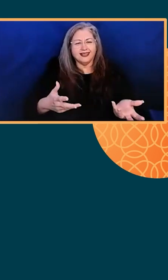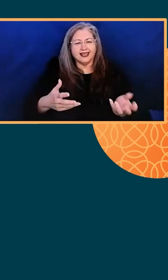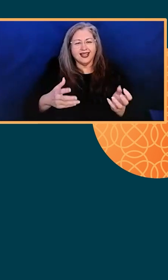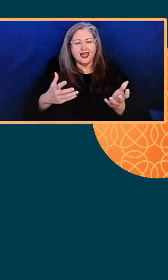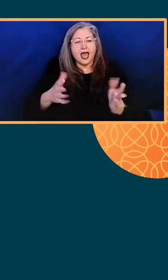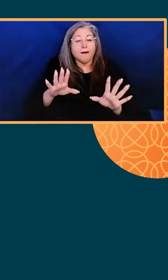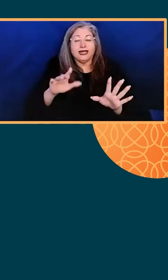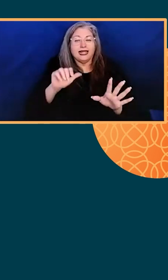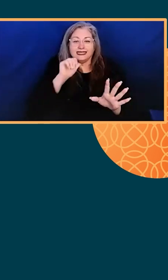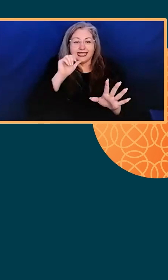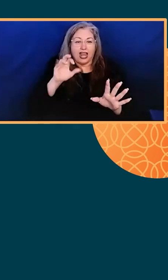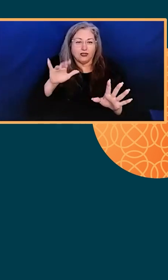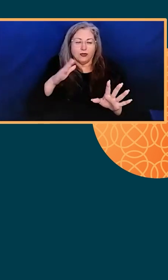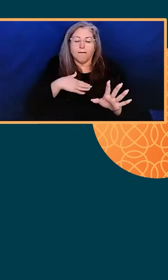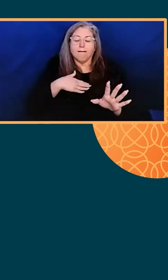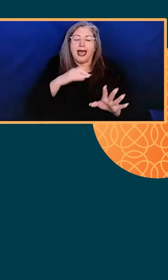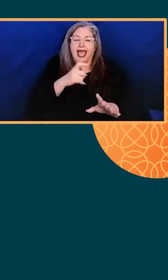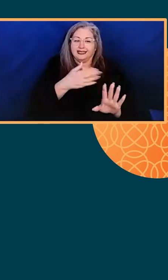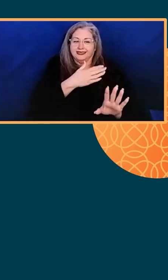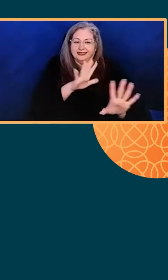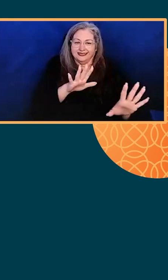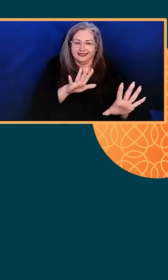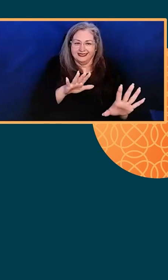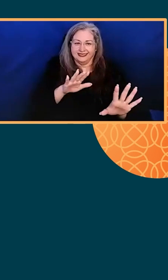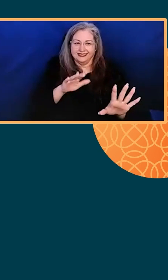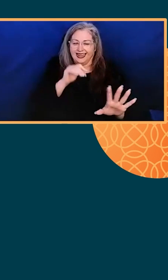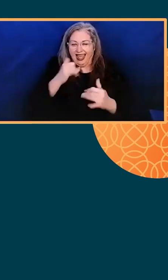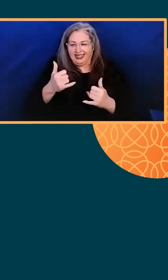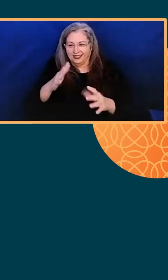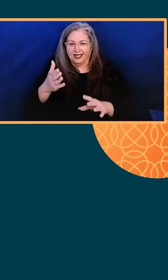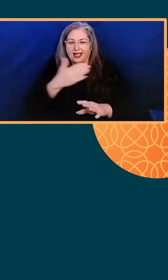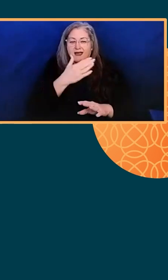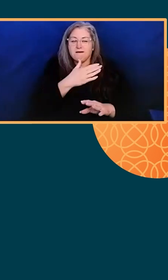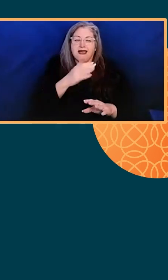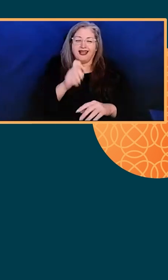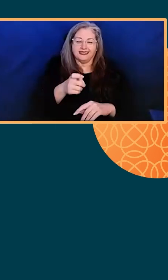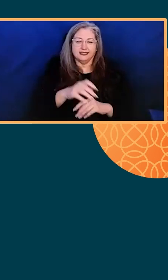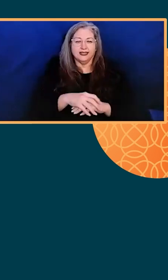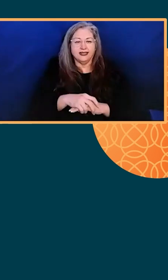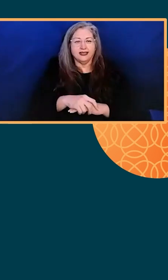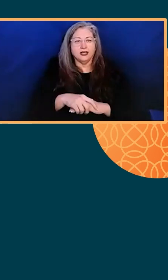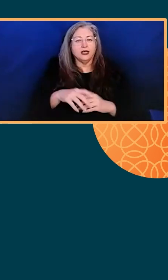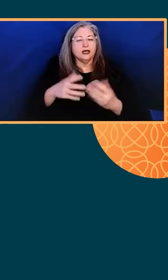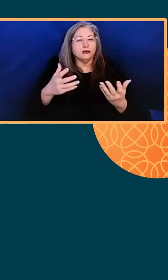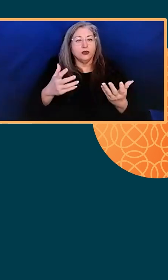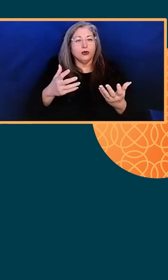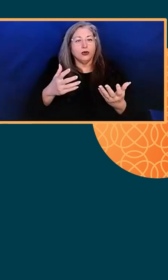this is not Crystal, this was my ex. Thank God, let me just put that out there. Wow. And so